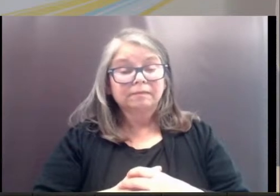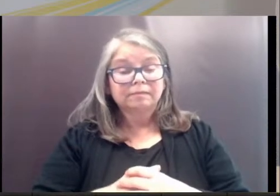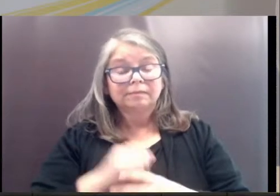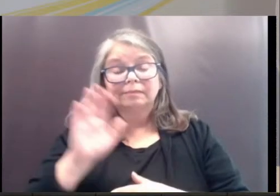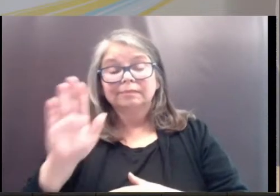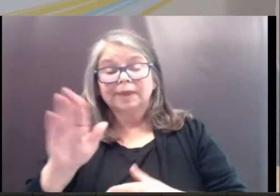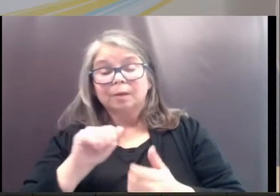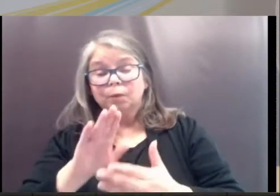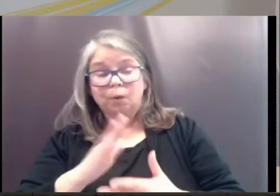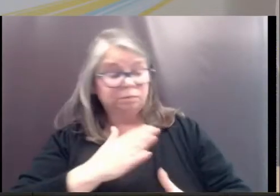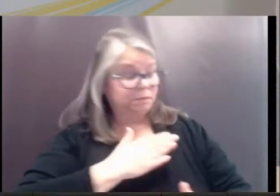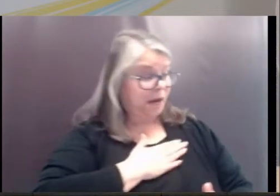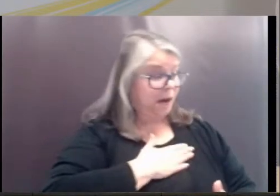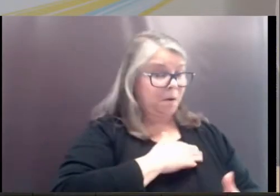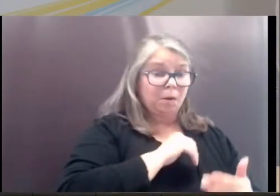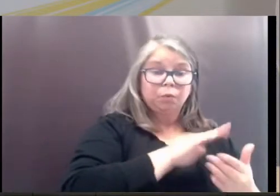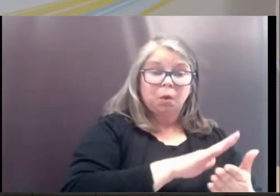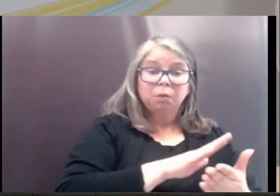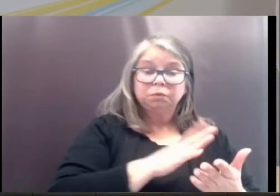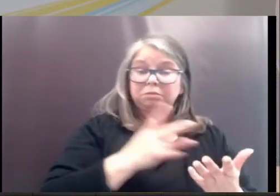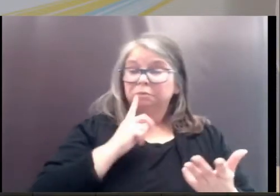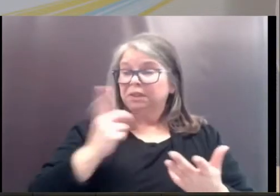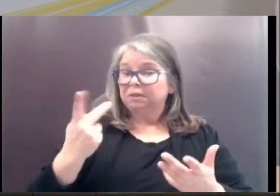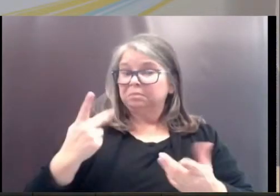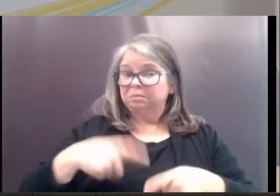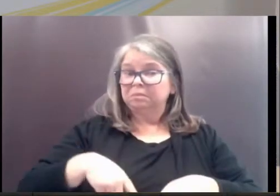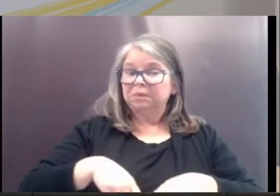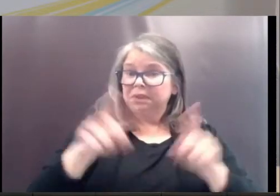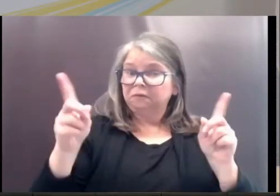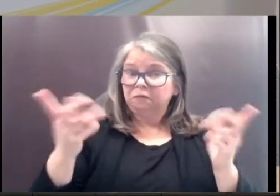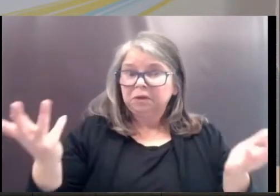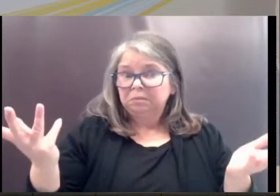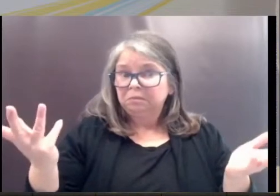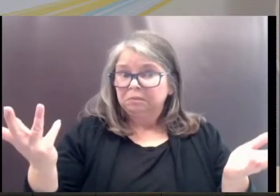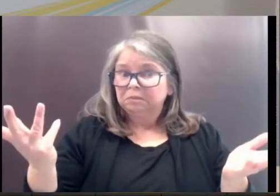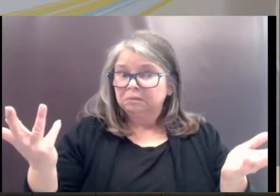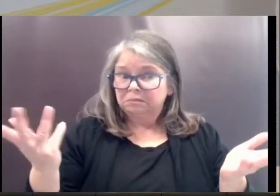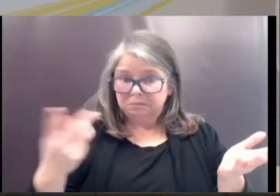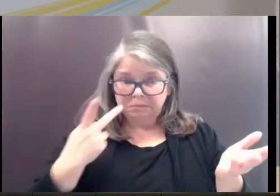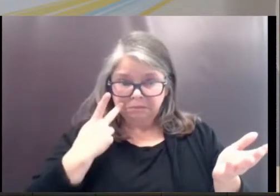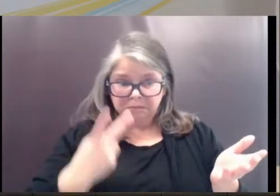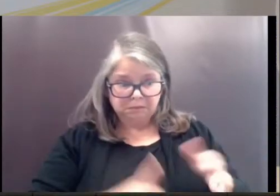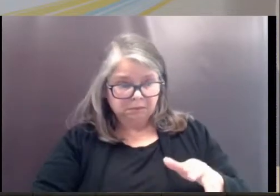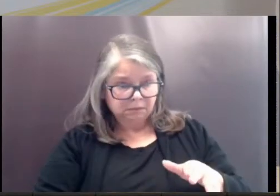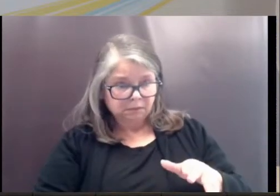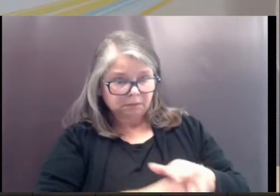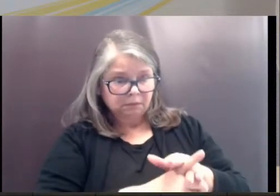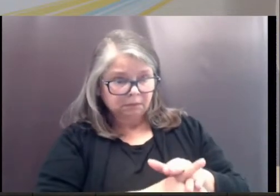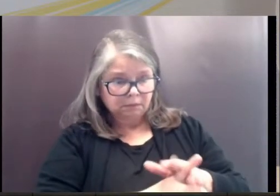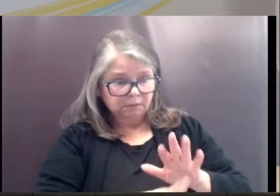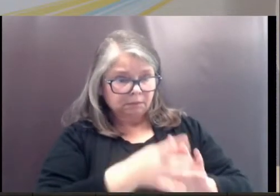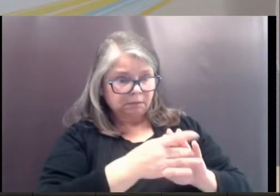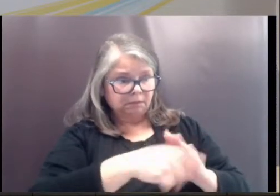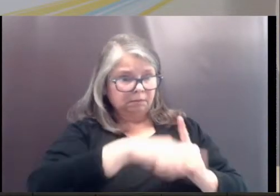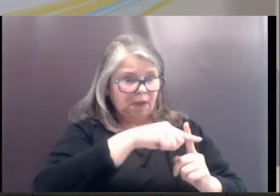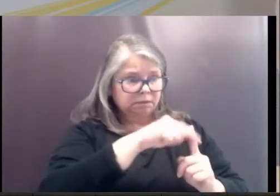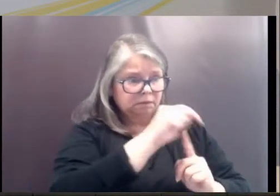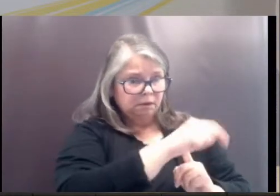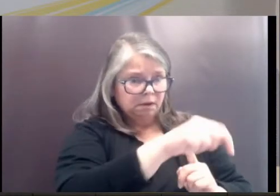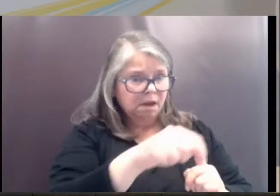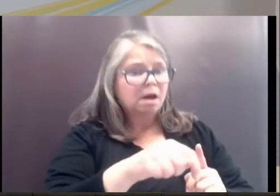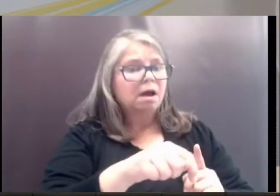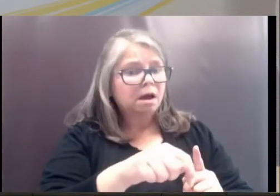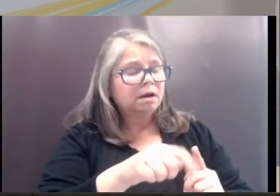look at what cases we're seeing here, and then seeing how we can make sure we identify anyone else in